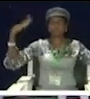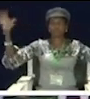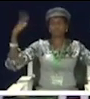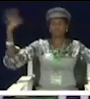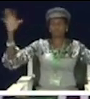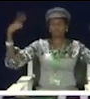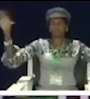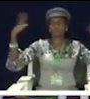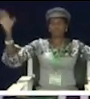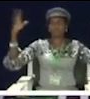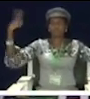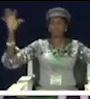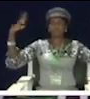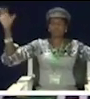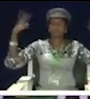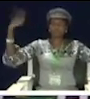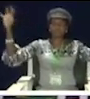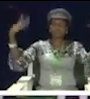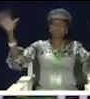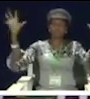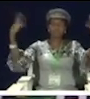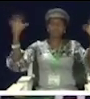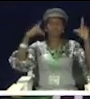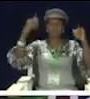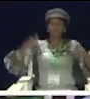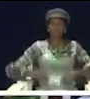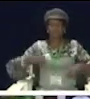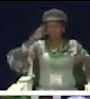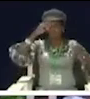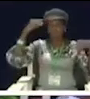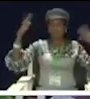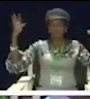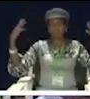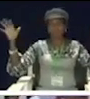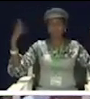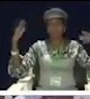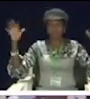round of applause for the young man.